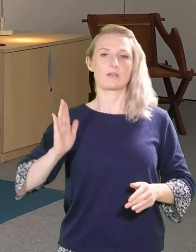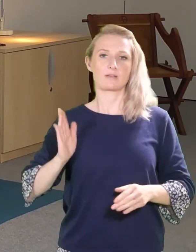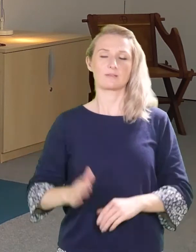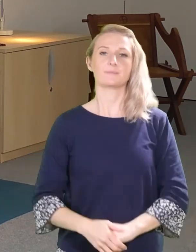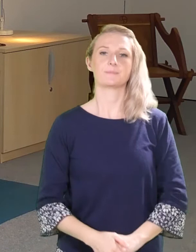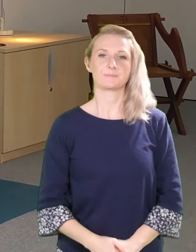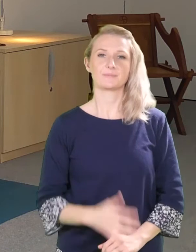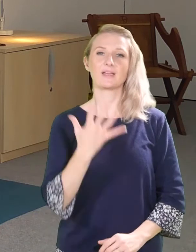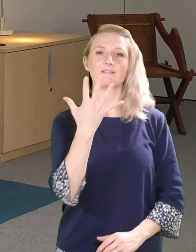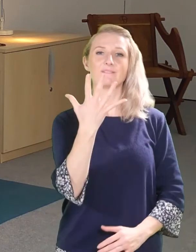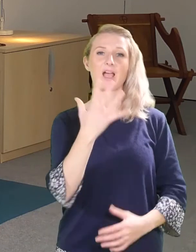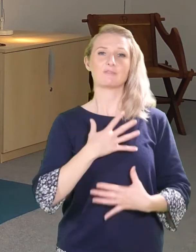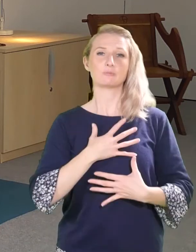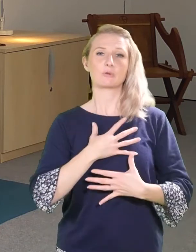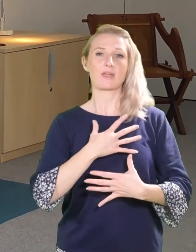5 breaths here.